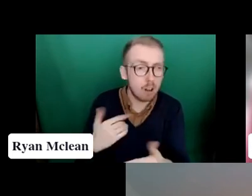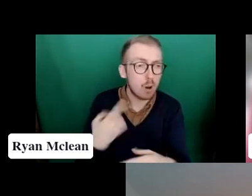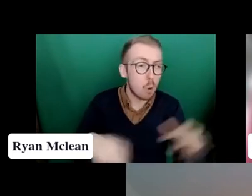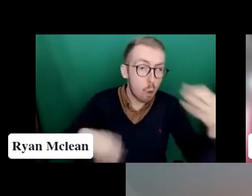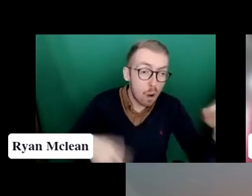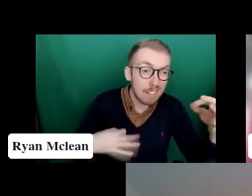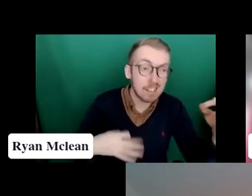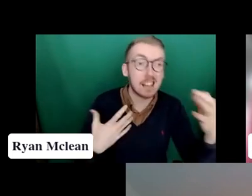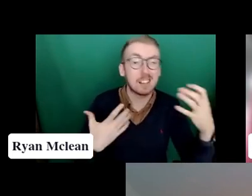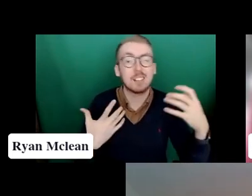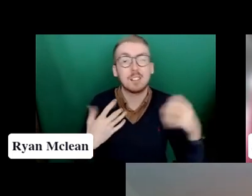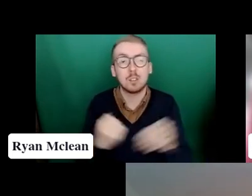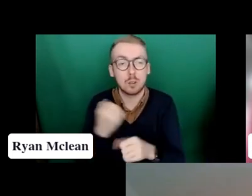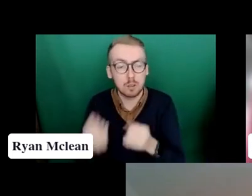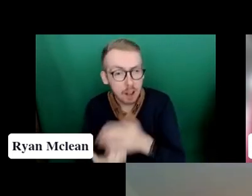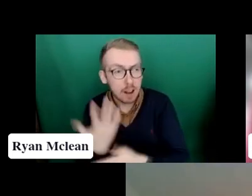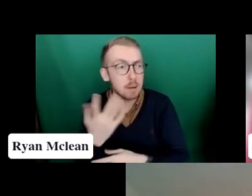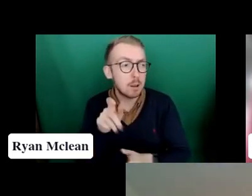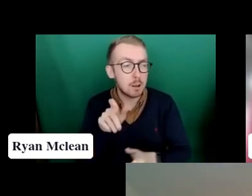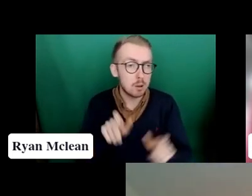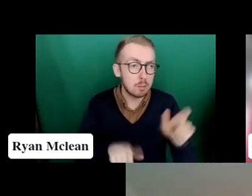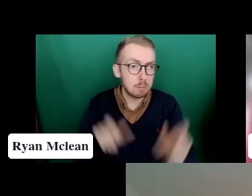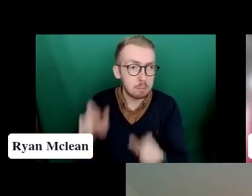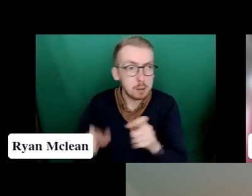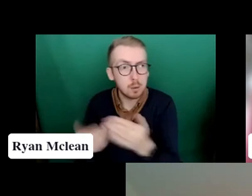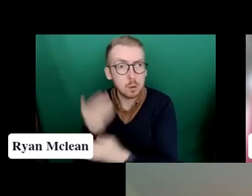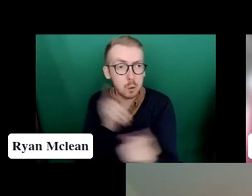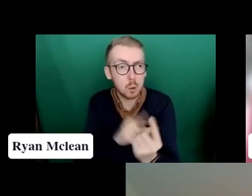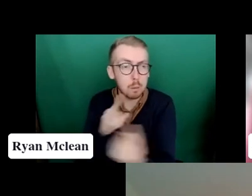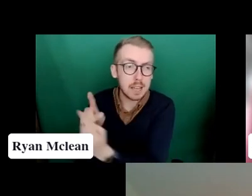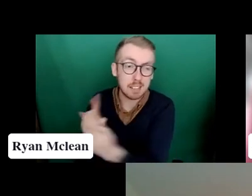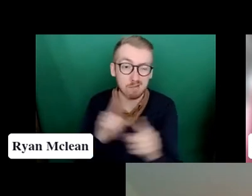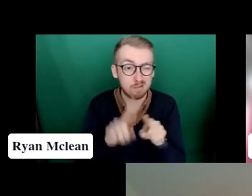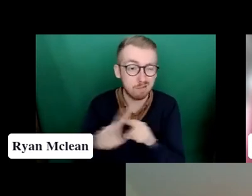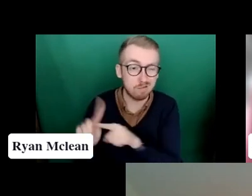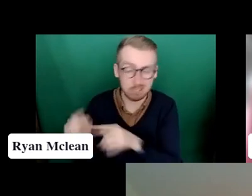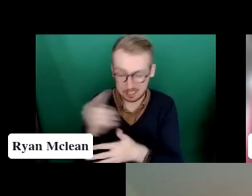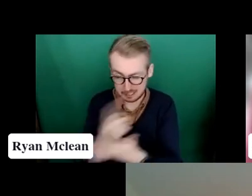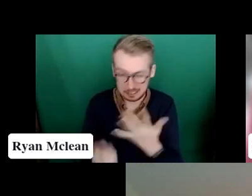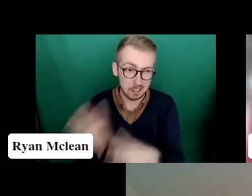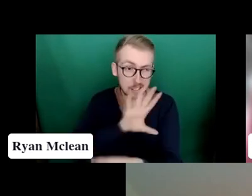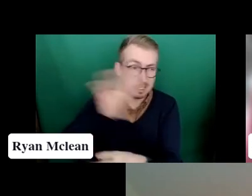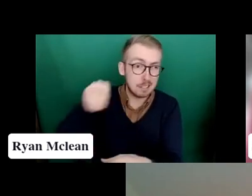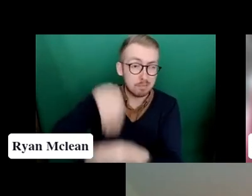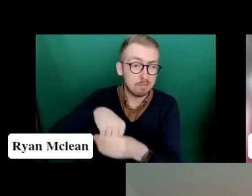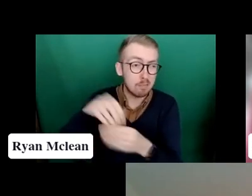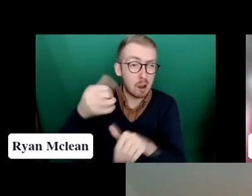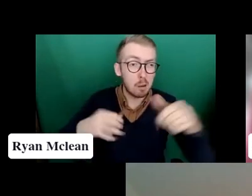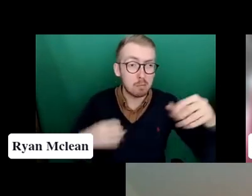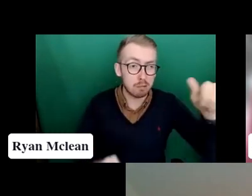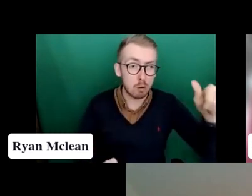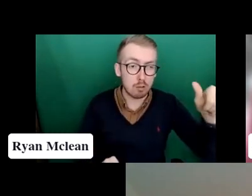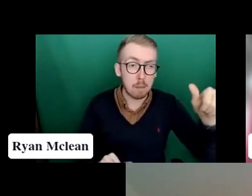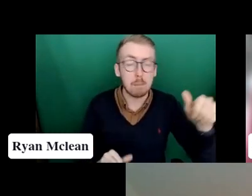doing development, you're meeting new people, you know, all this kind of stuff, but you gain so much out of it. But I suppose my